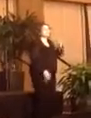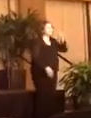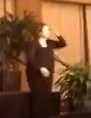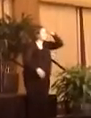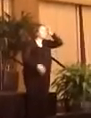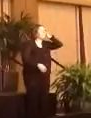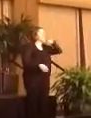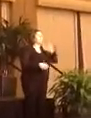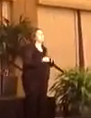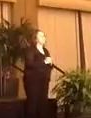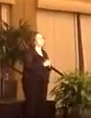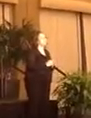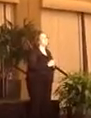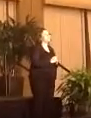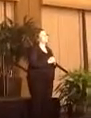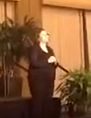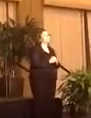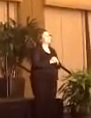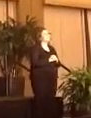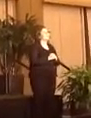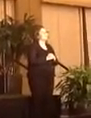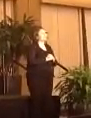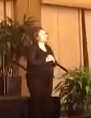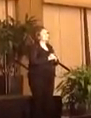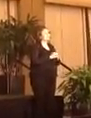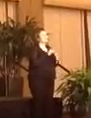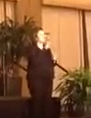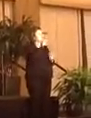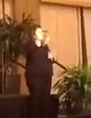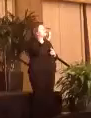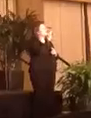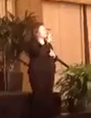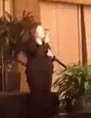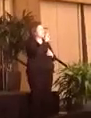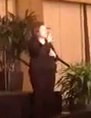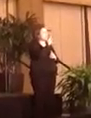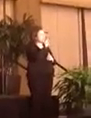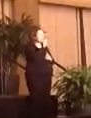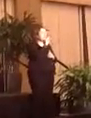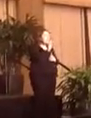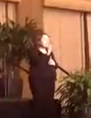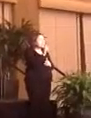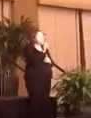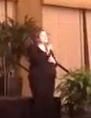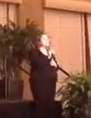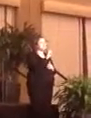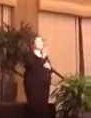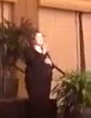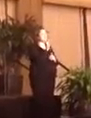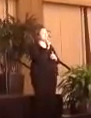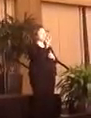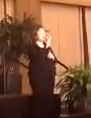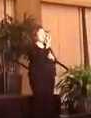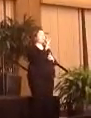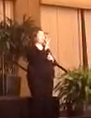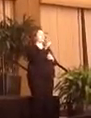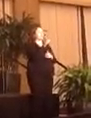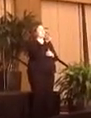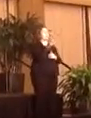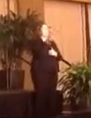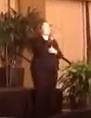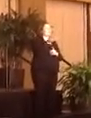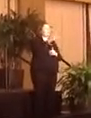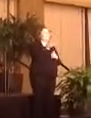And I also want to thank Joe, Nate, and Deepa. They will be your fabulous